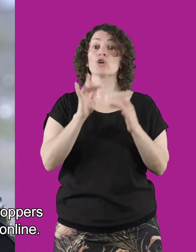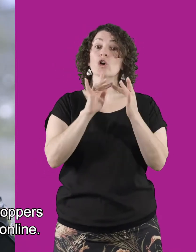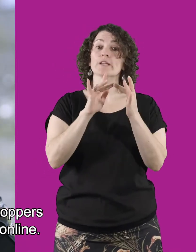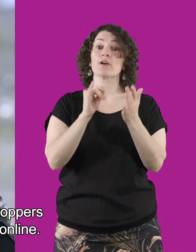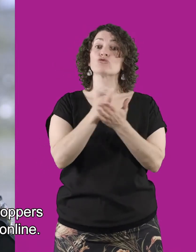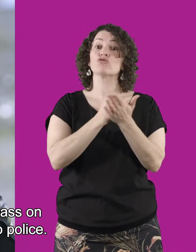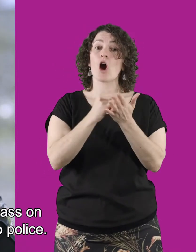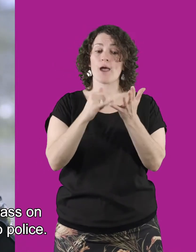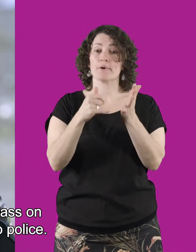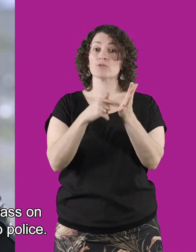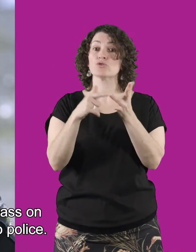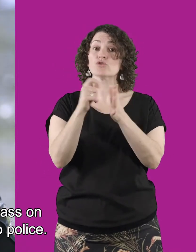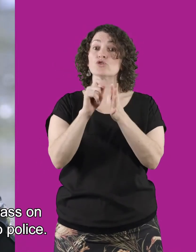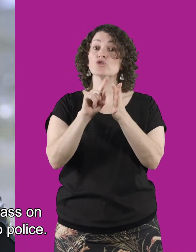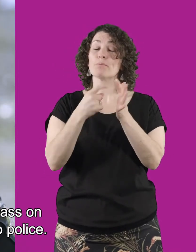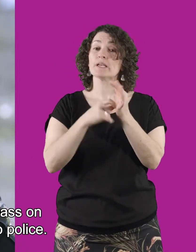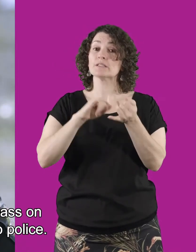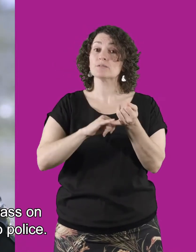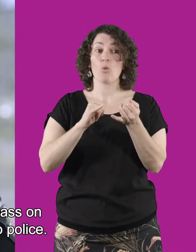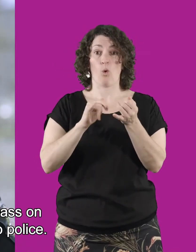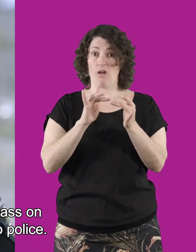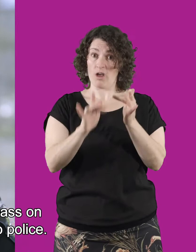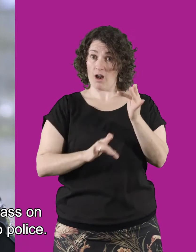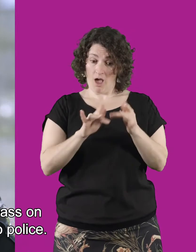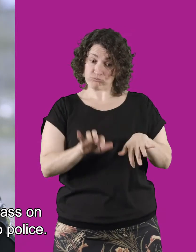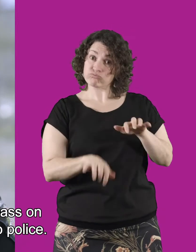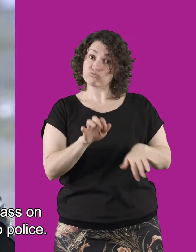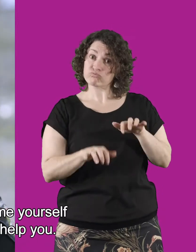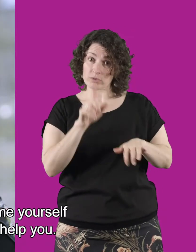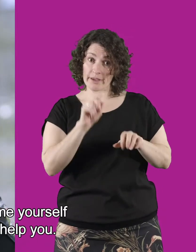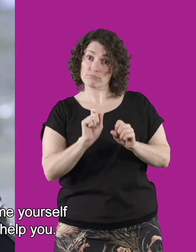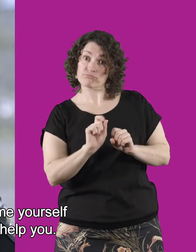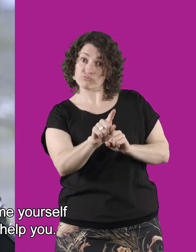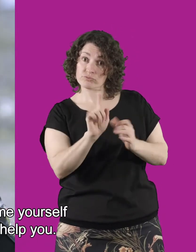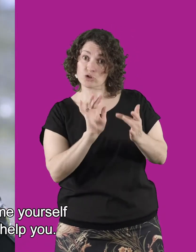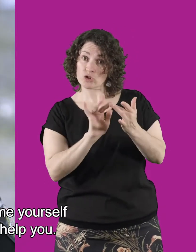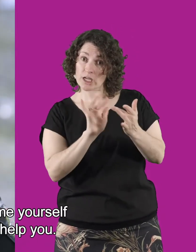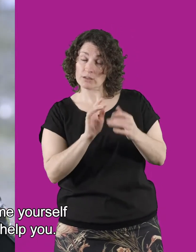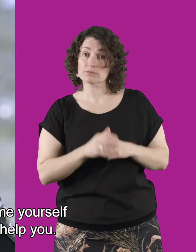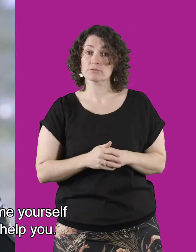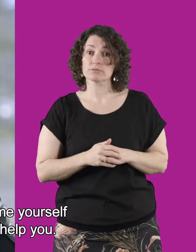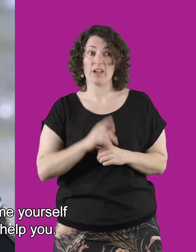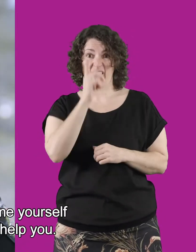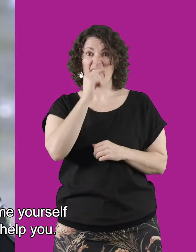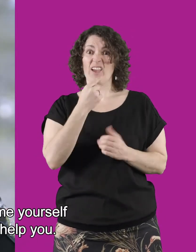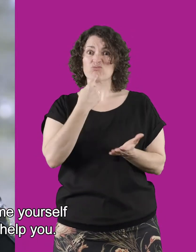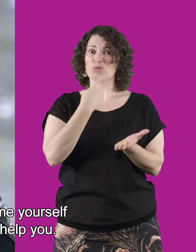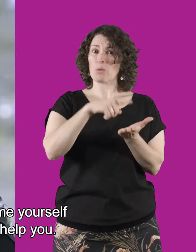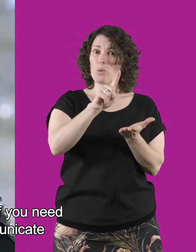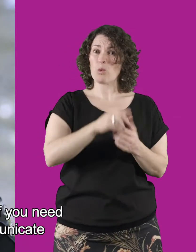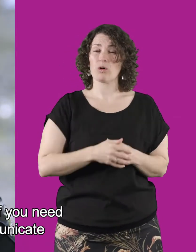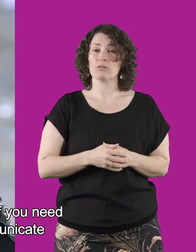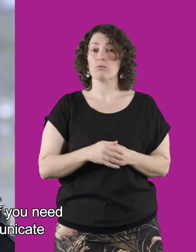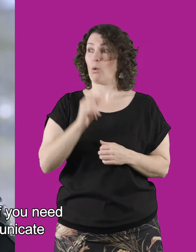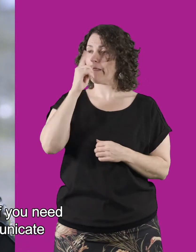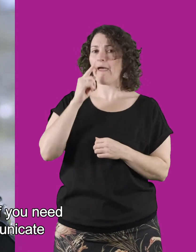online. Crime Stoppers pass on this information to police. You can report a crime yourself or get someone to help you.